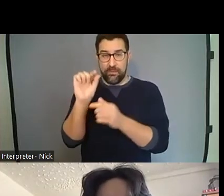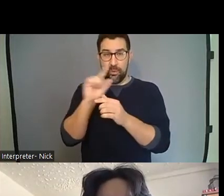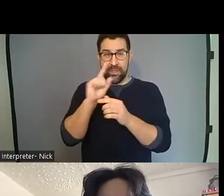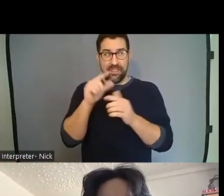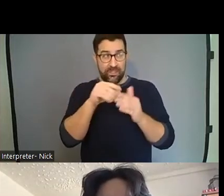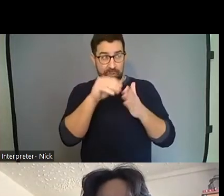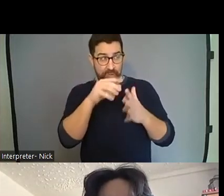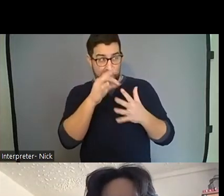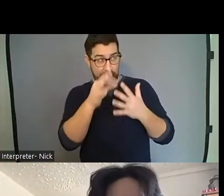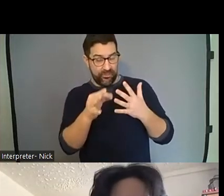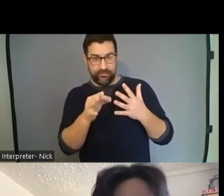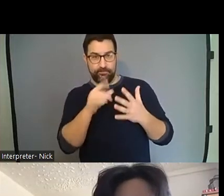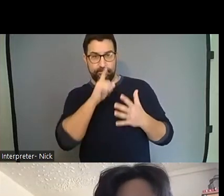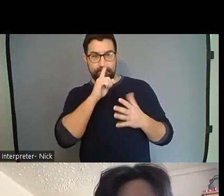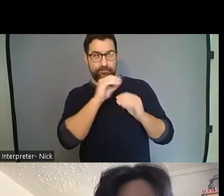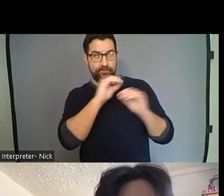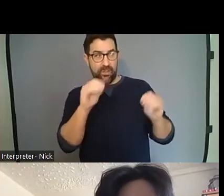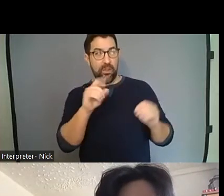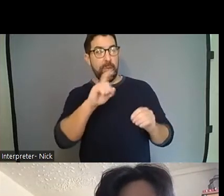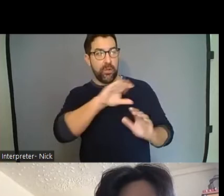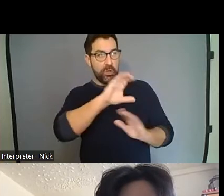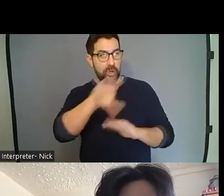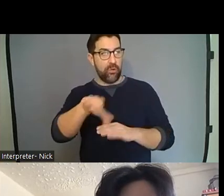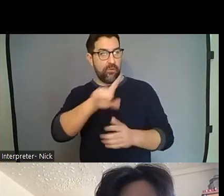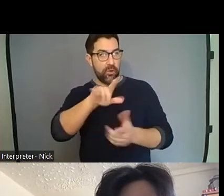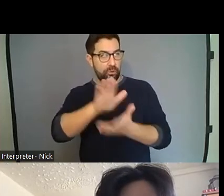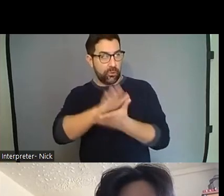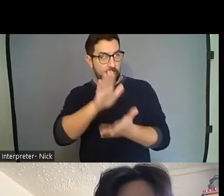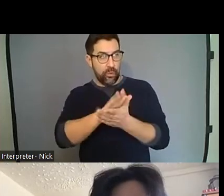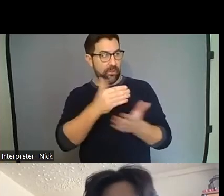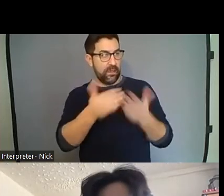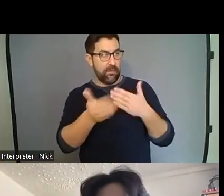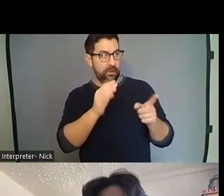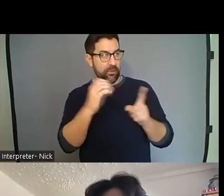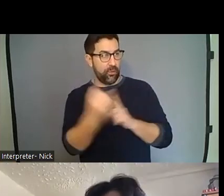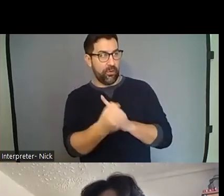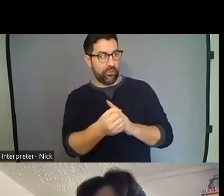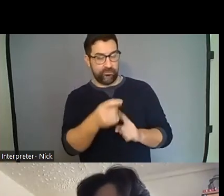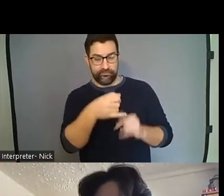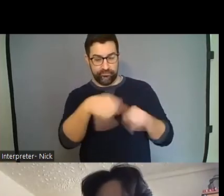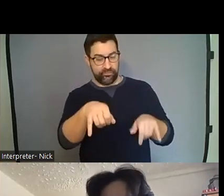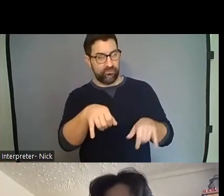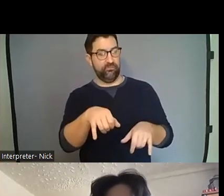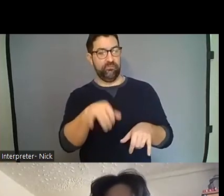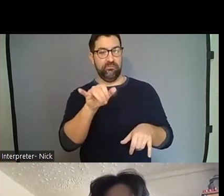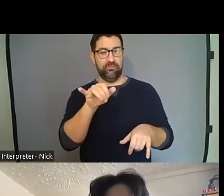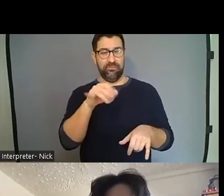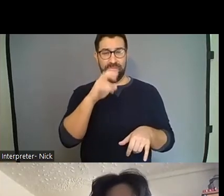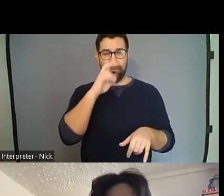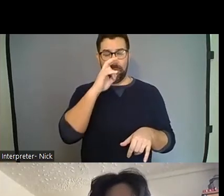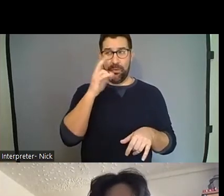options. Everyone has to be in person regardless of their personal circumstances, which is why everyone was